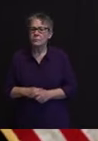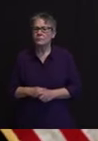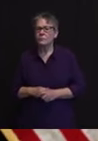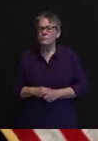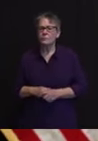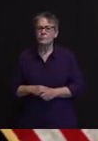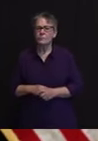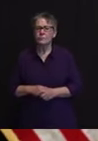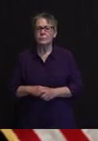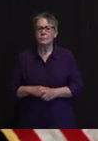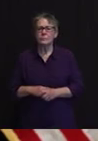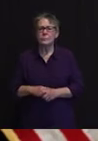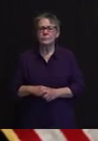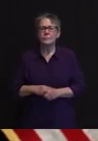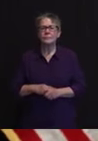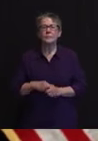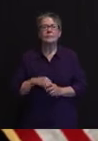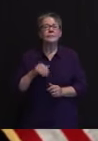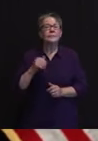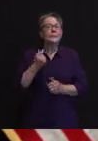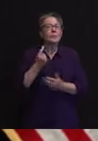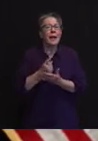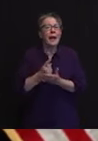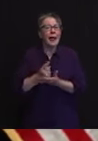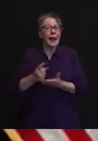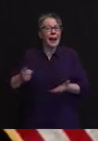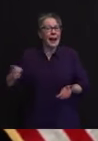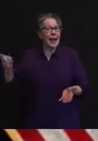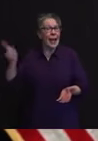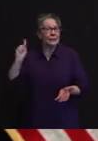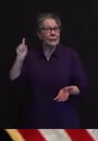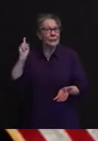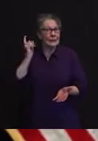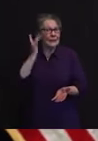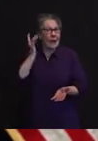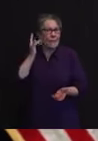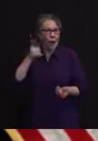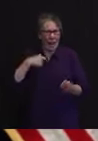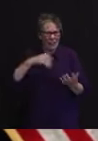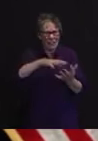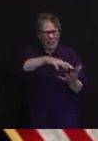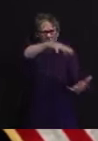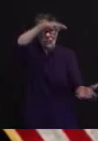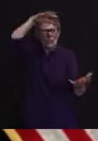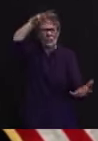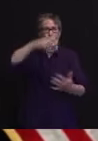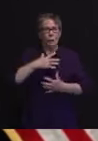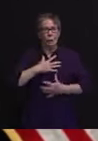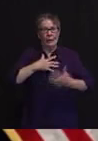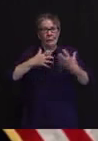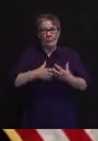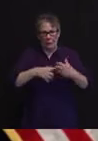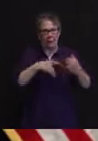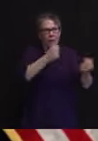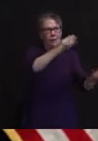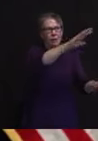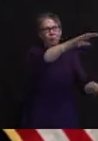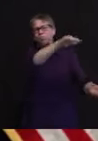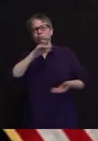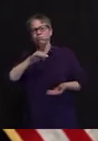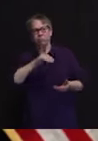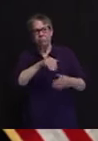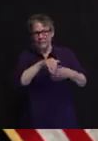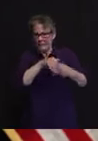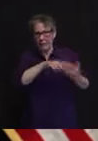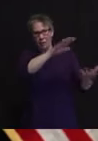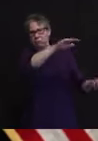that they had, and they sent 100 our way, which we put to use immediately. Another state, I have to say, has reached out to us, so when we have more color